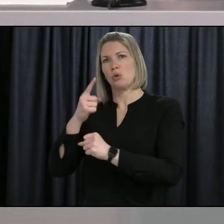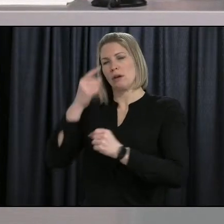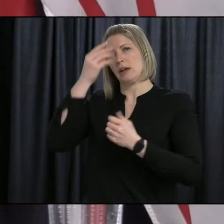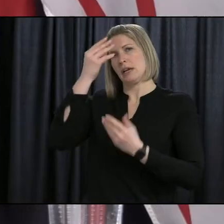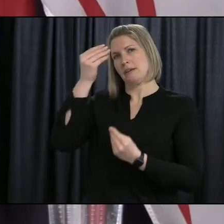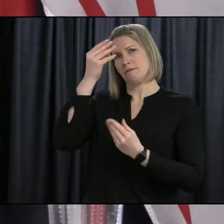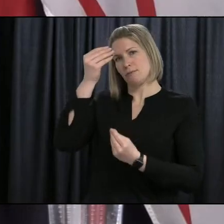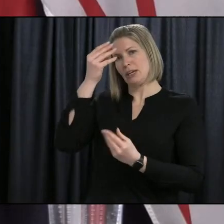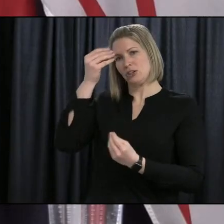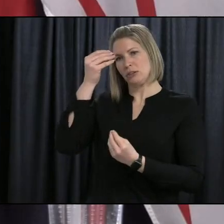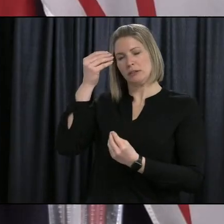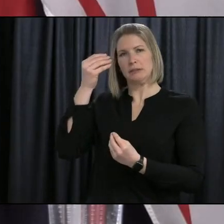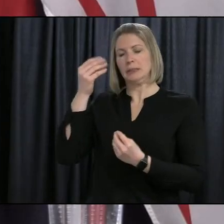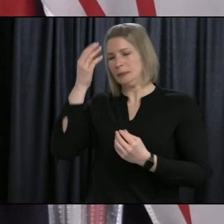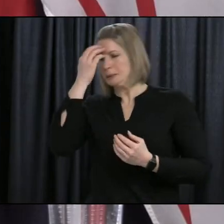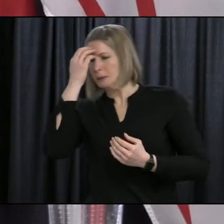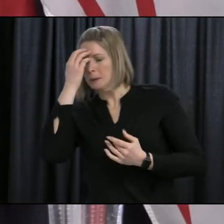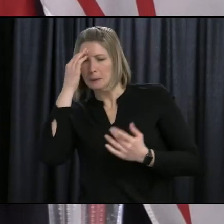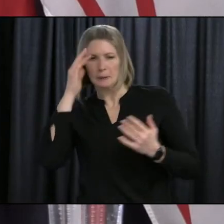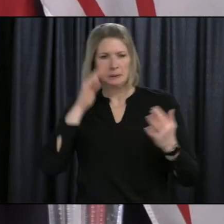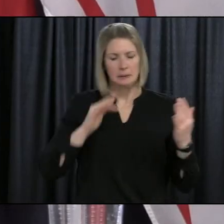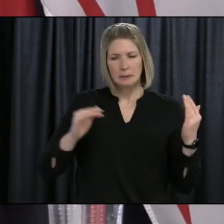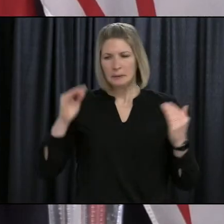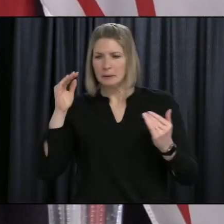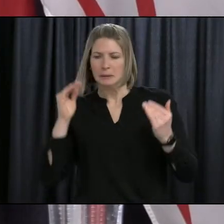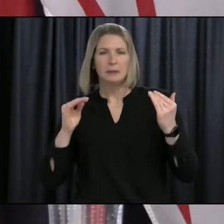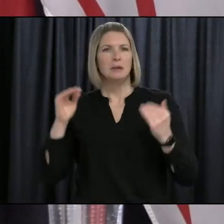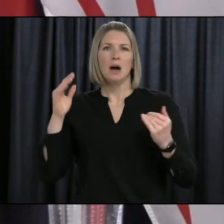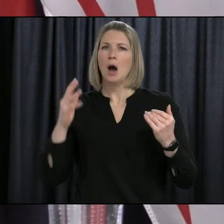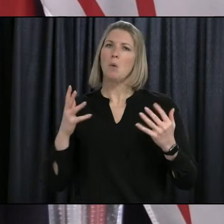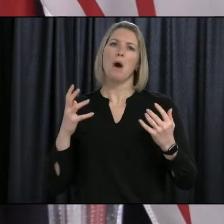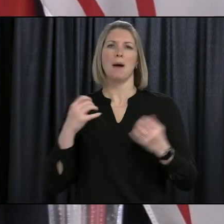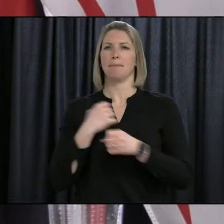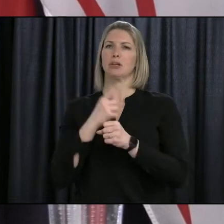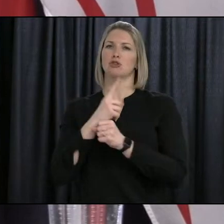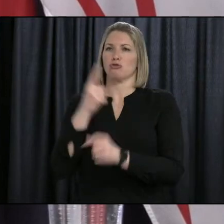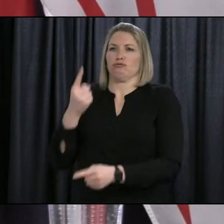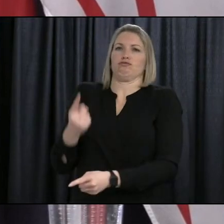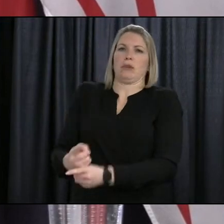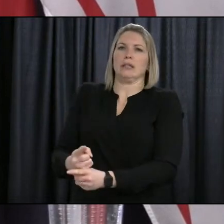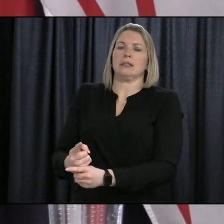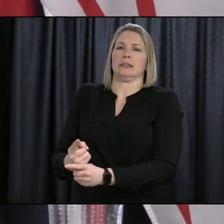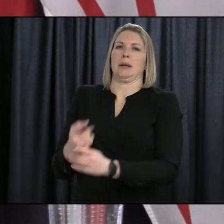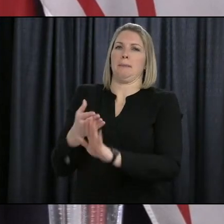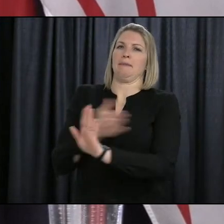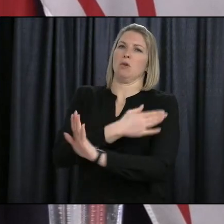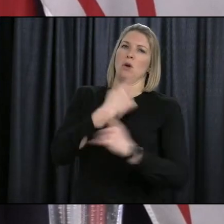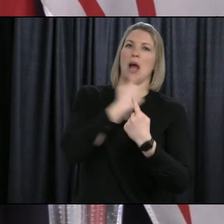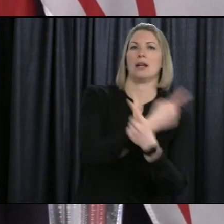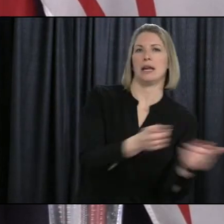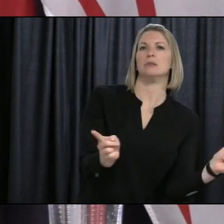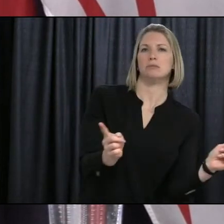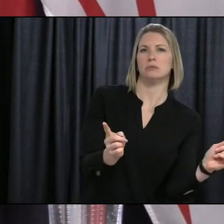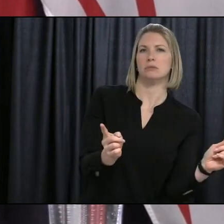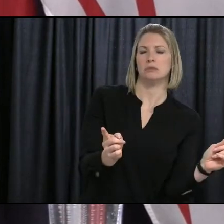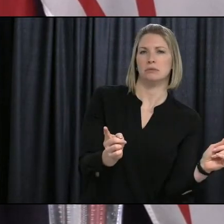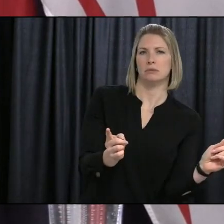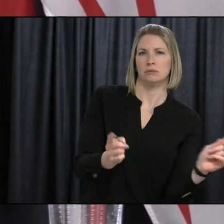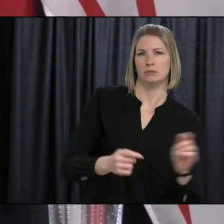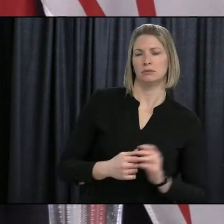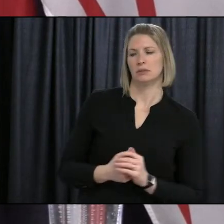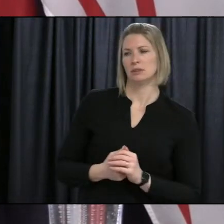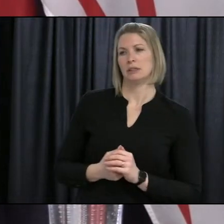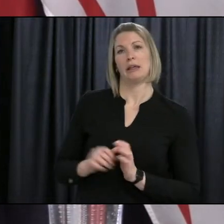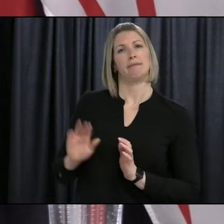people are stuck in between levels and everything else, and we want to make sure that we get this right. That's most important. And they are working